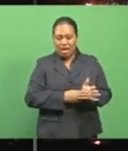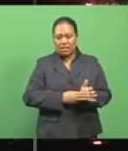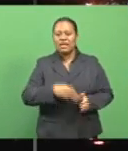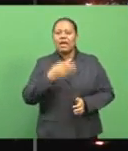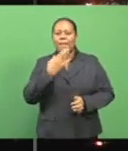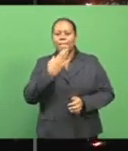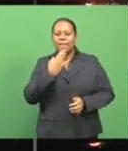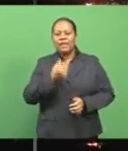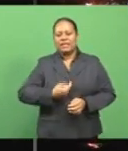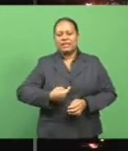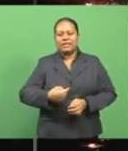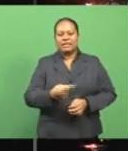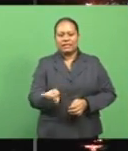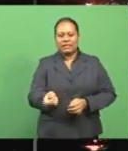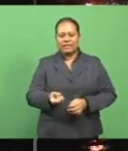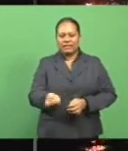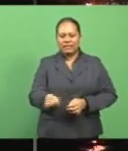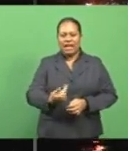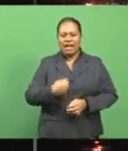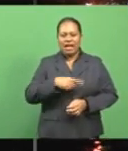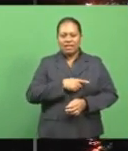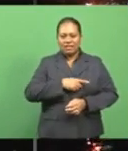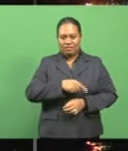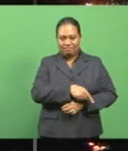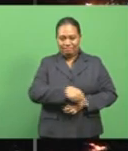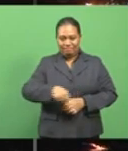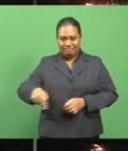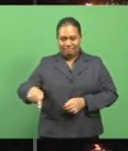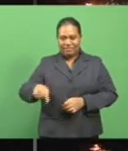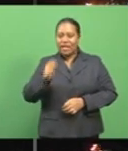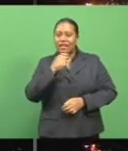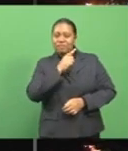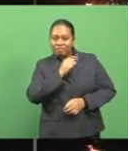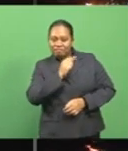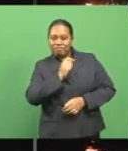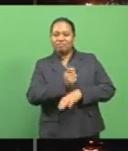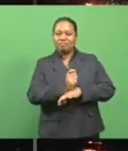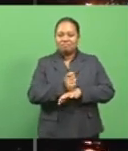send us pictures and videos of what you've been up to. Email us